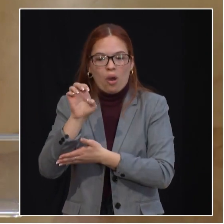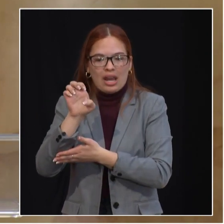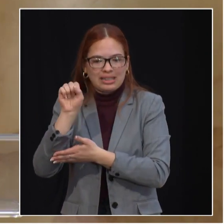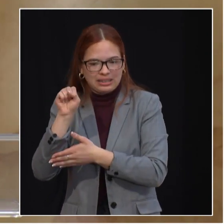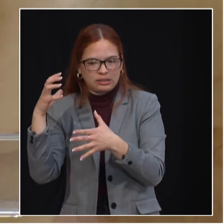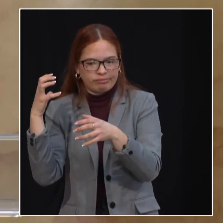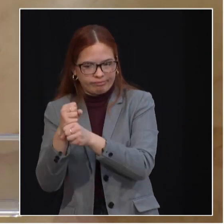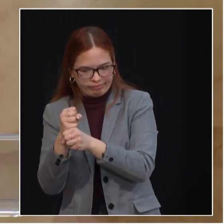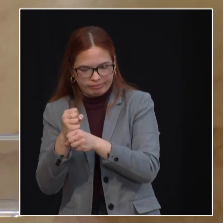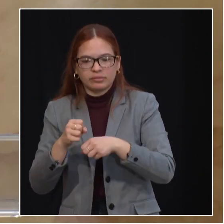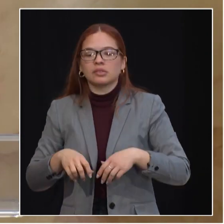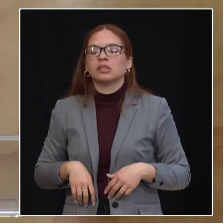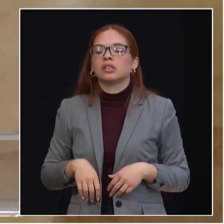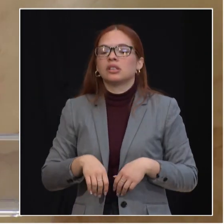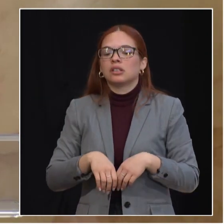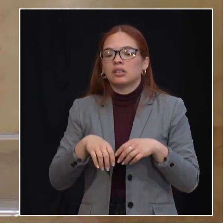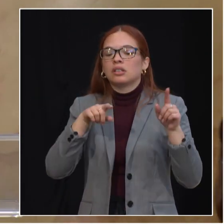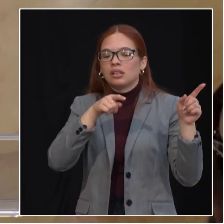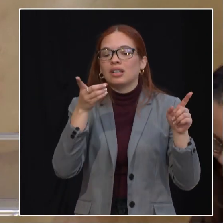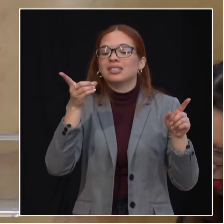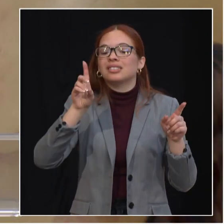opportunities.